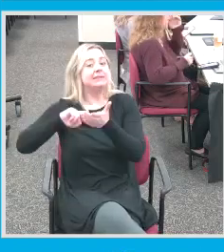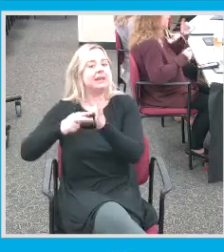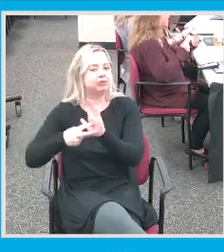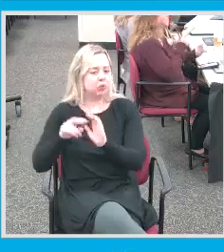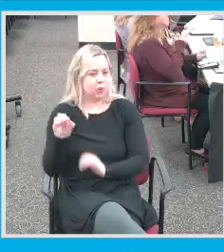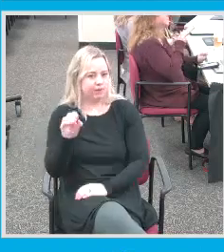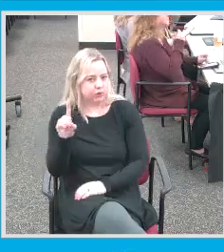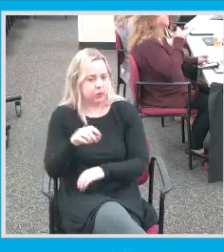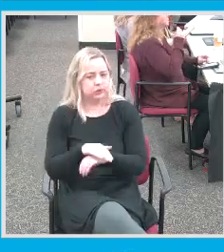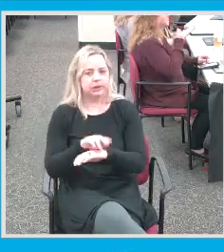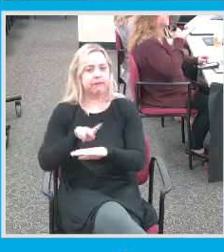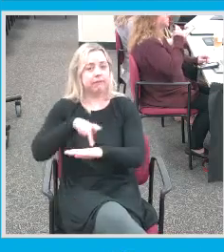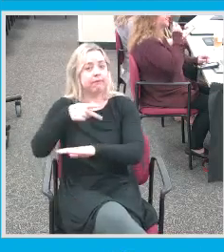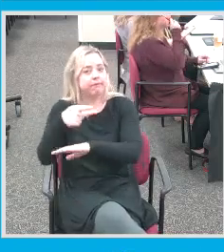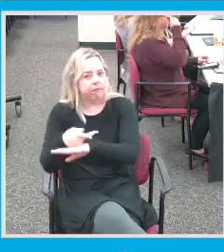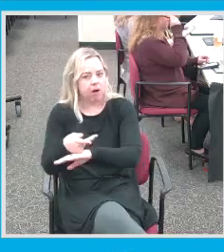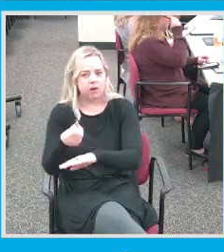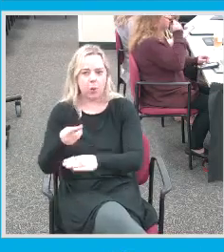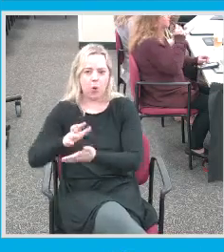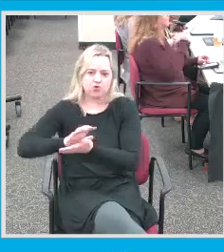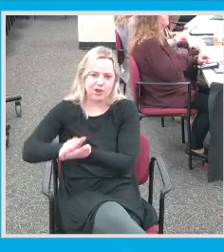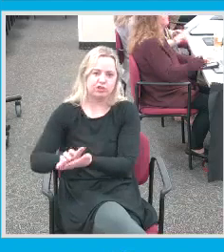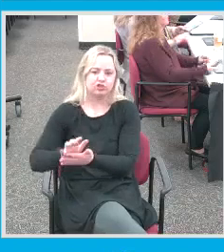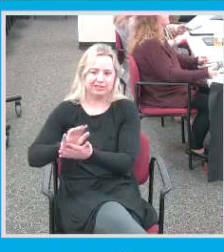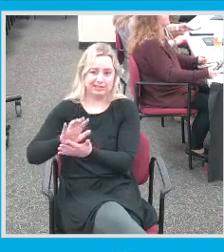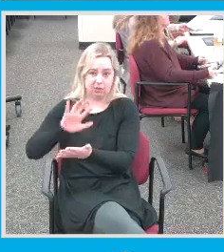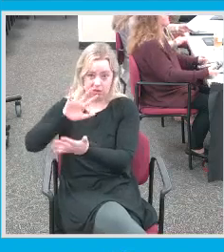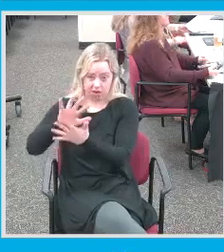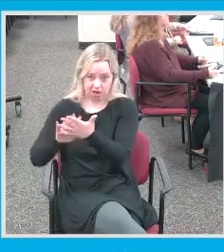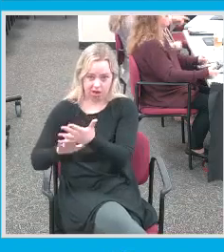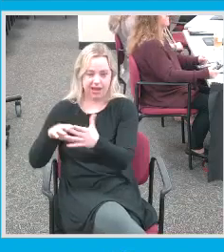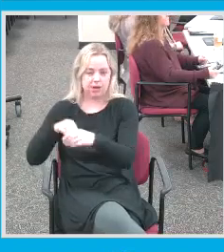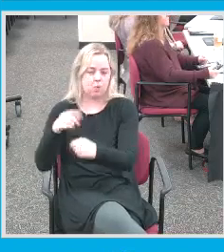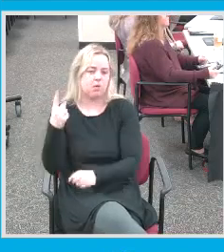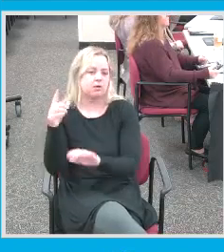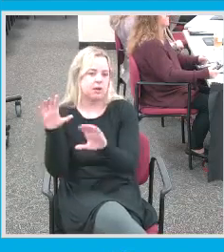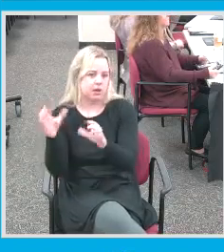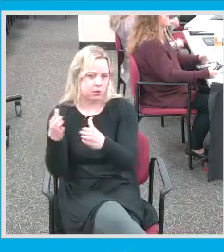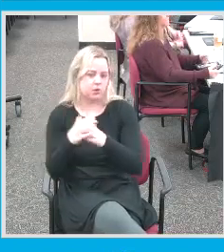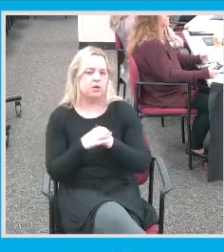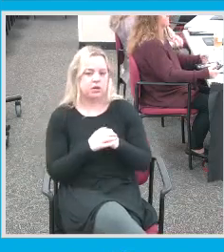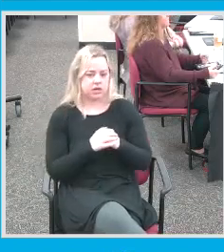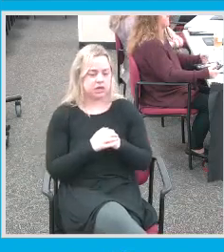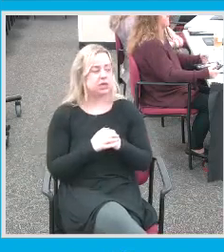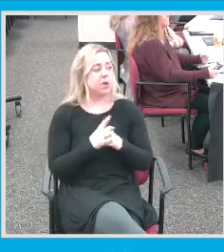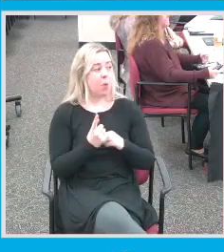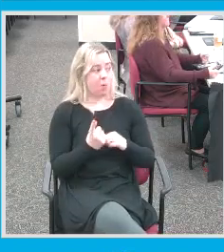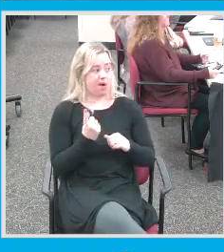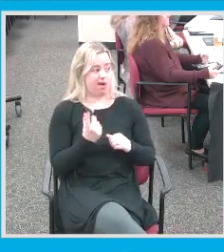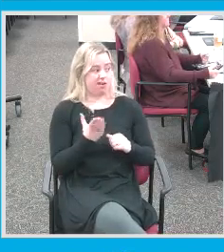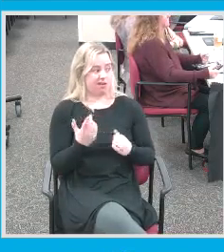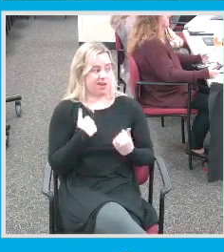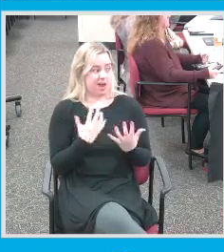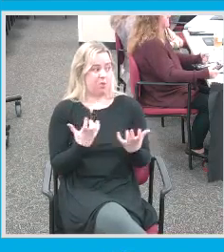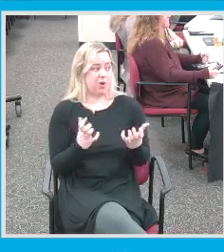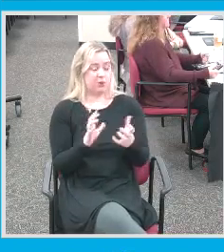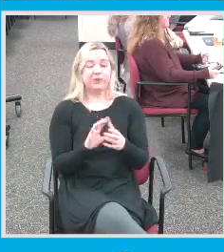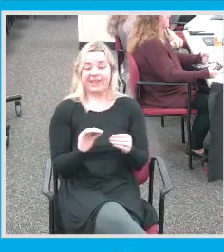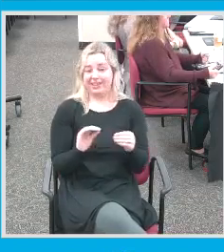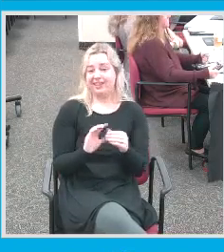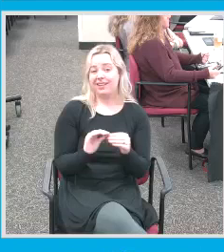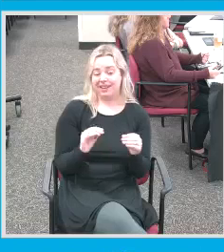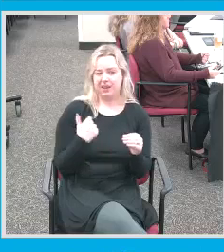crushes, and we've combined them together. So one of the things I want to say, as we were reviewing